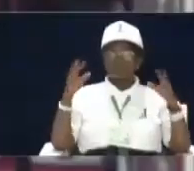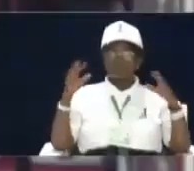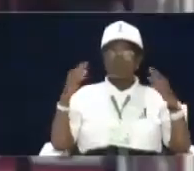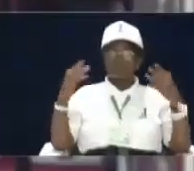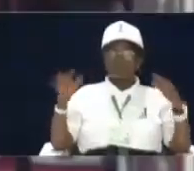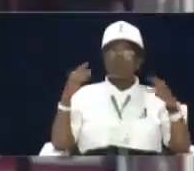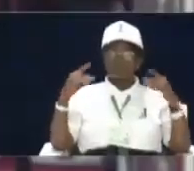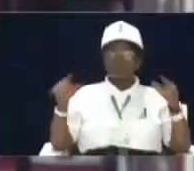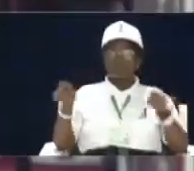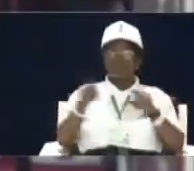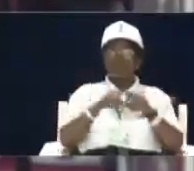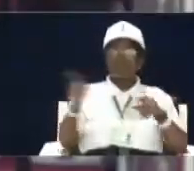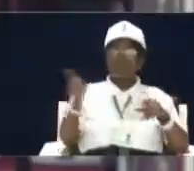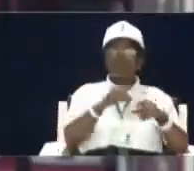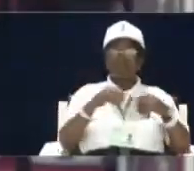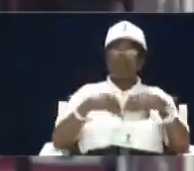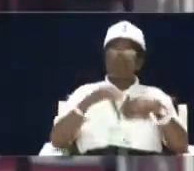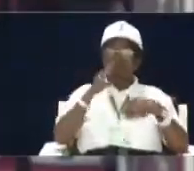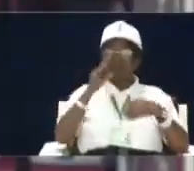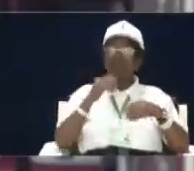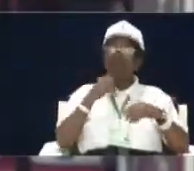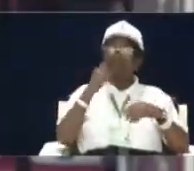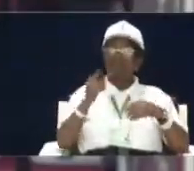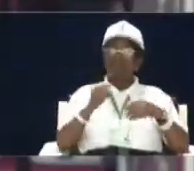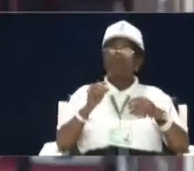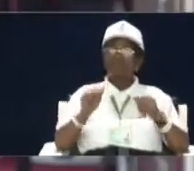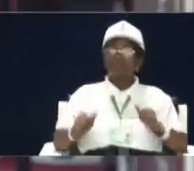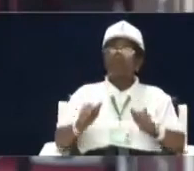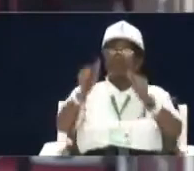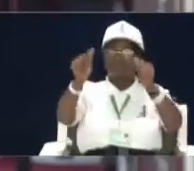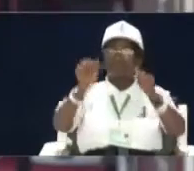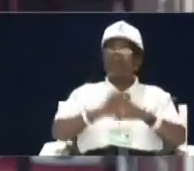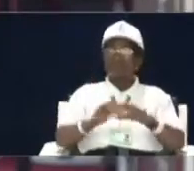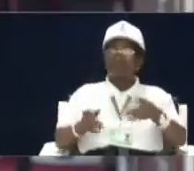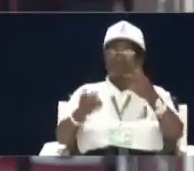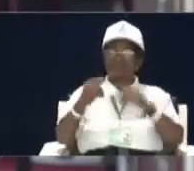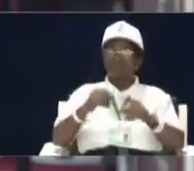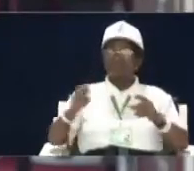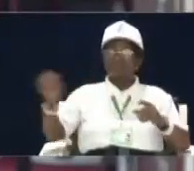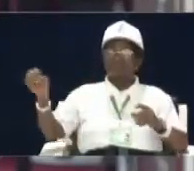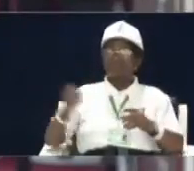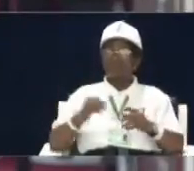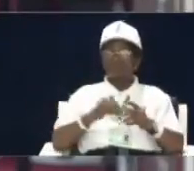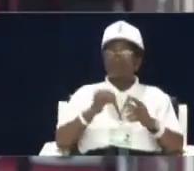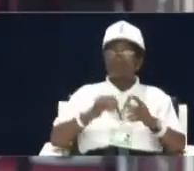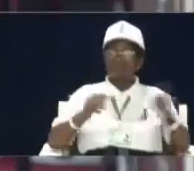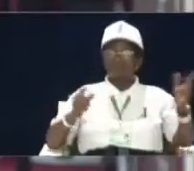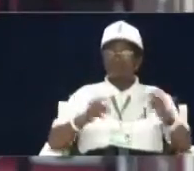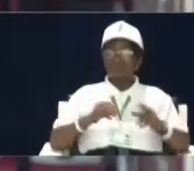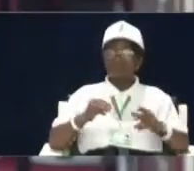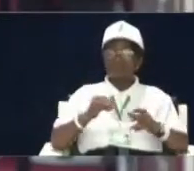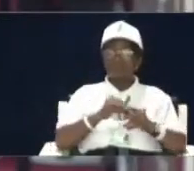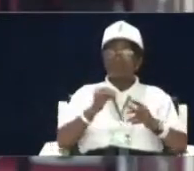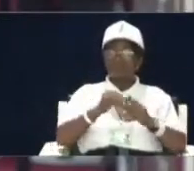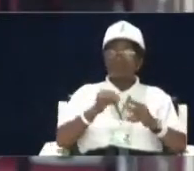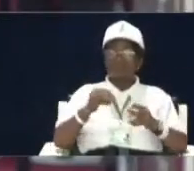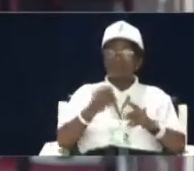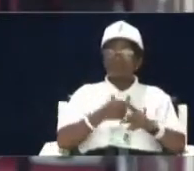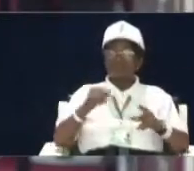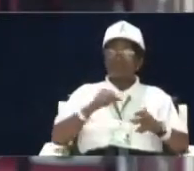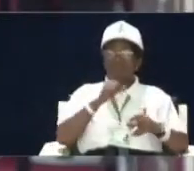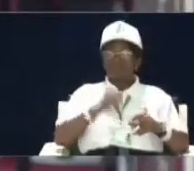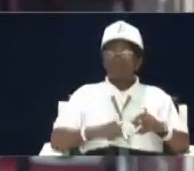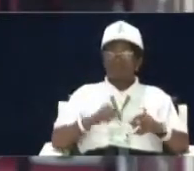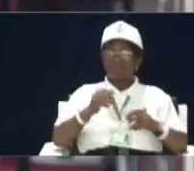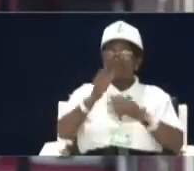9. Like you have been told, promotion does not come from the east or west or from the south. God is the